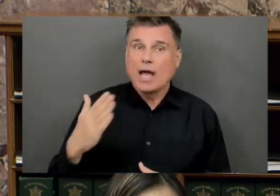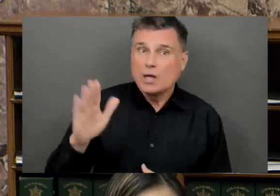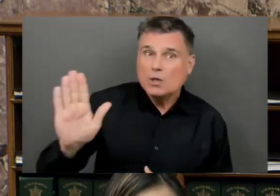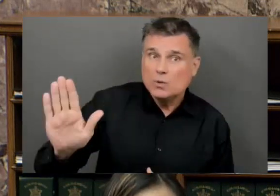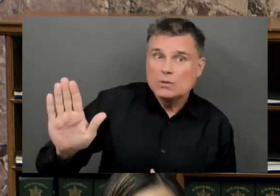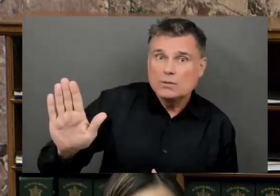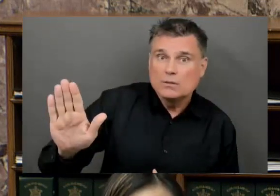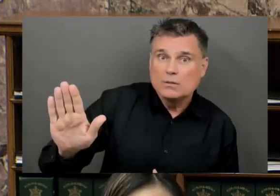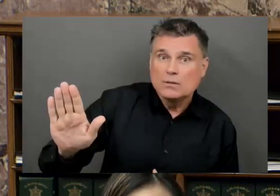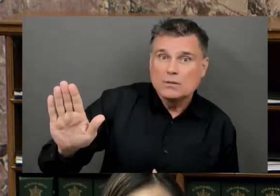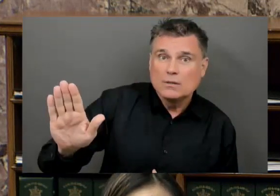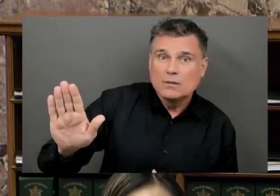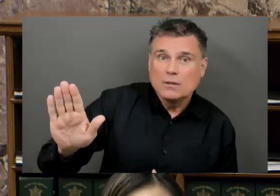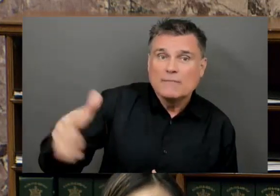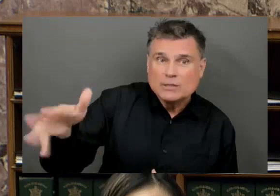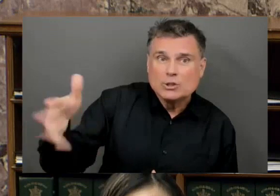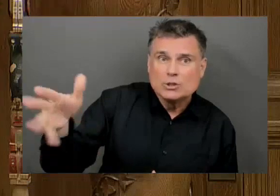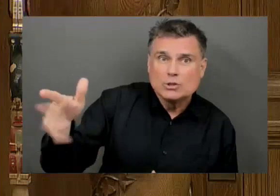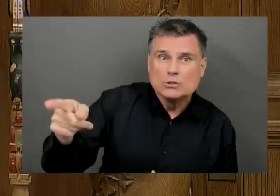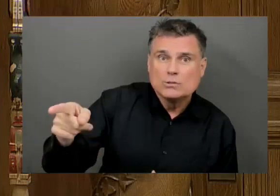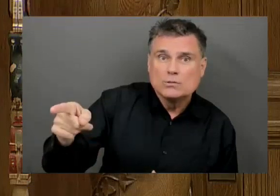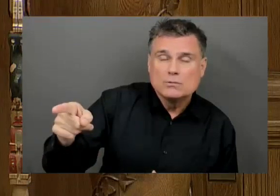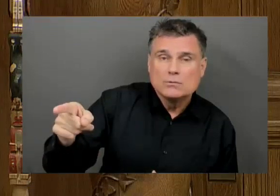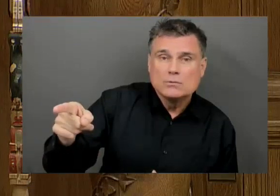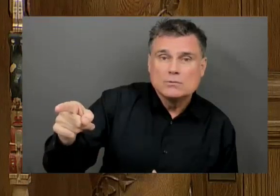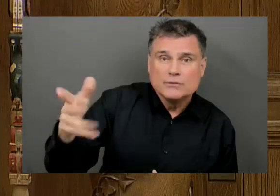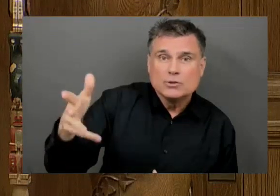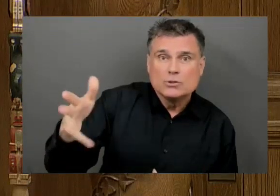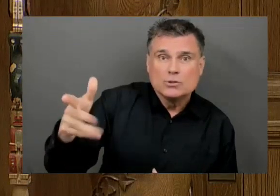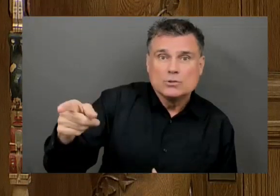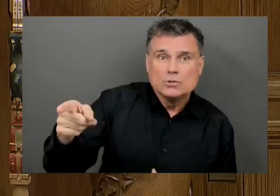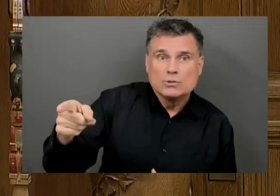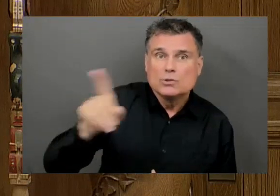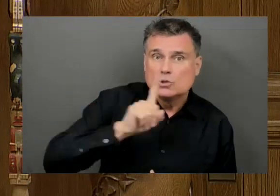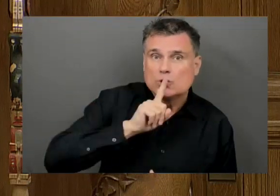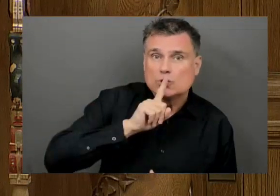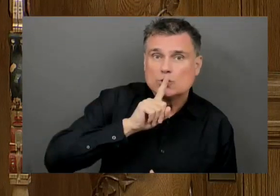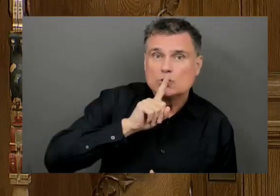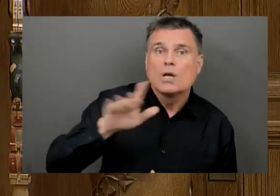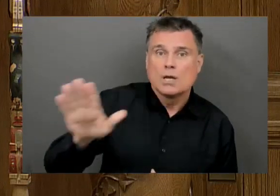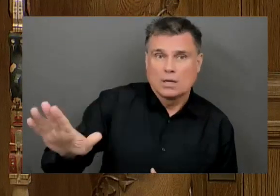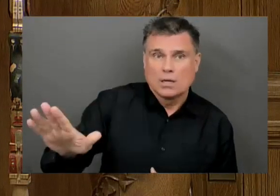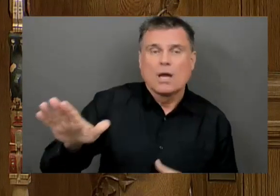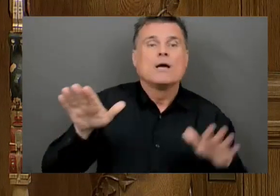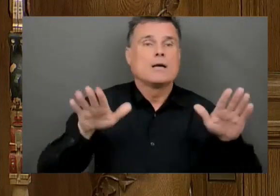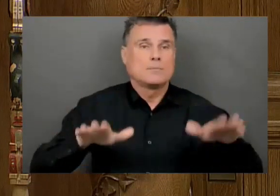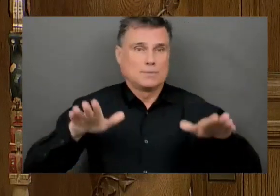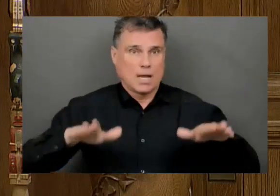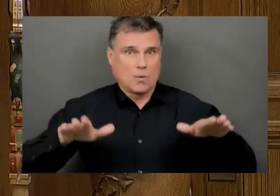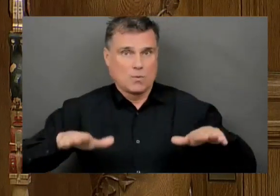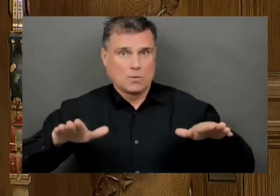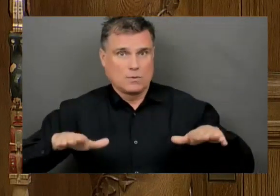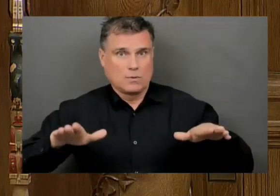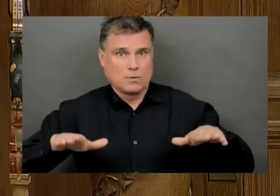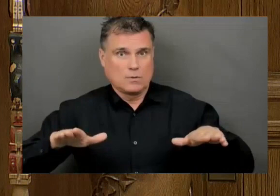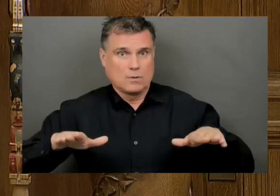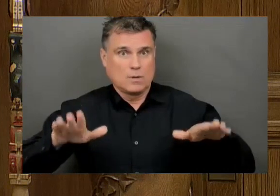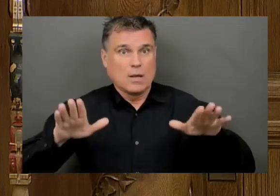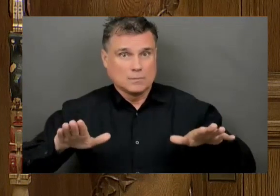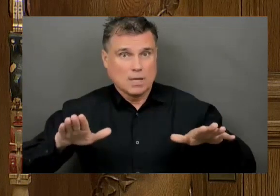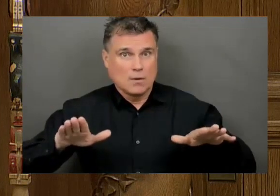Shh. Calm down, members. Members, it's almost